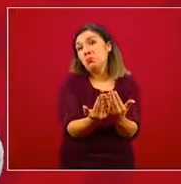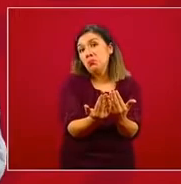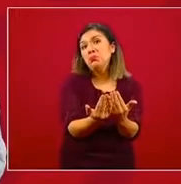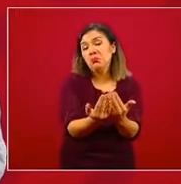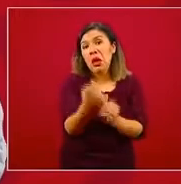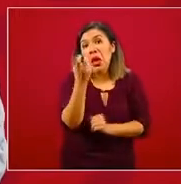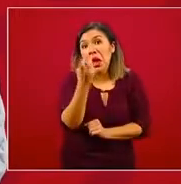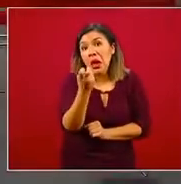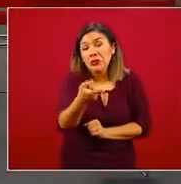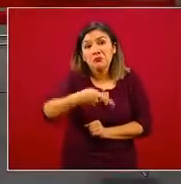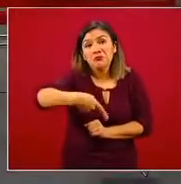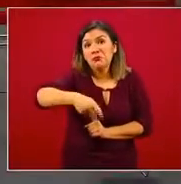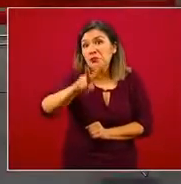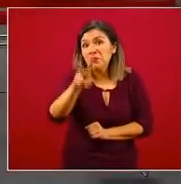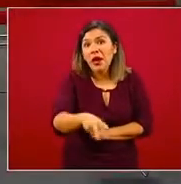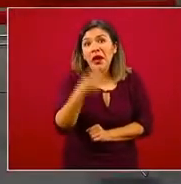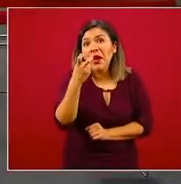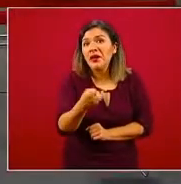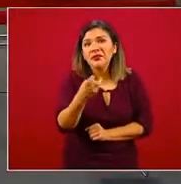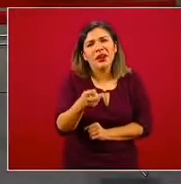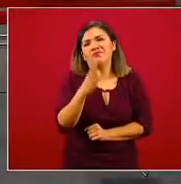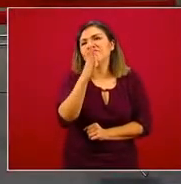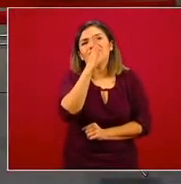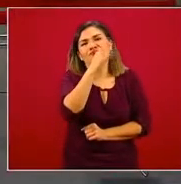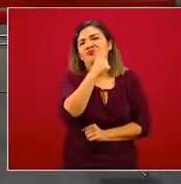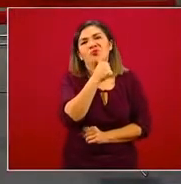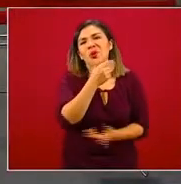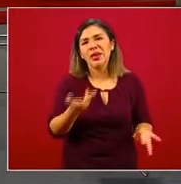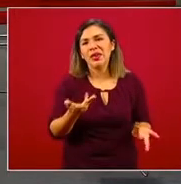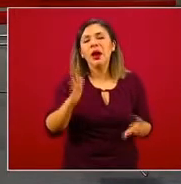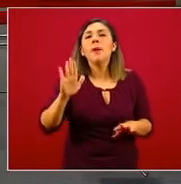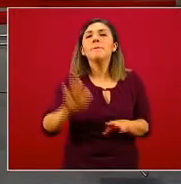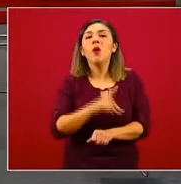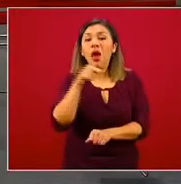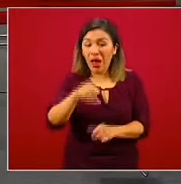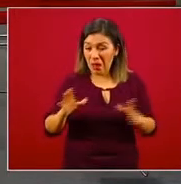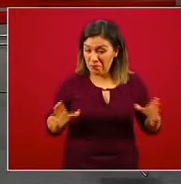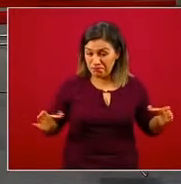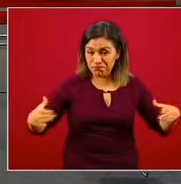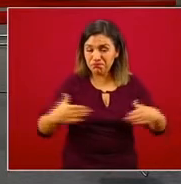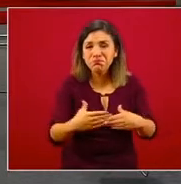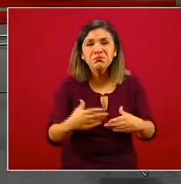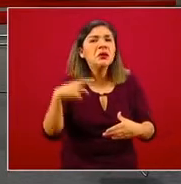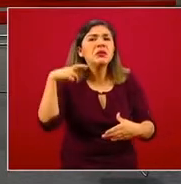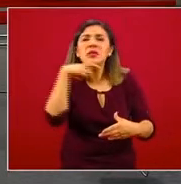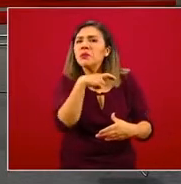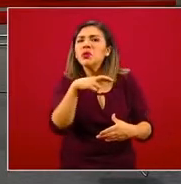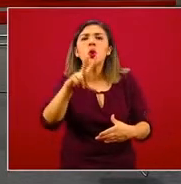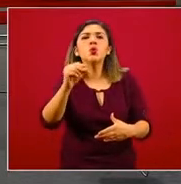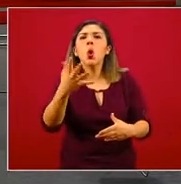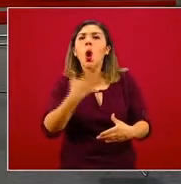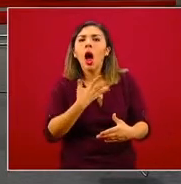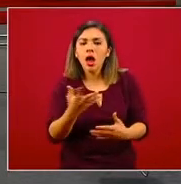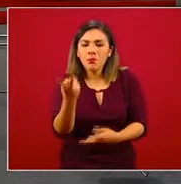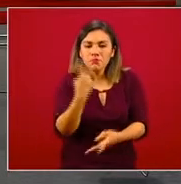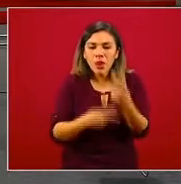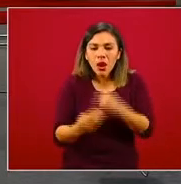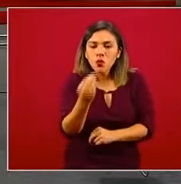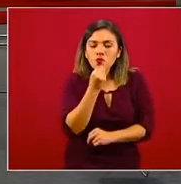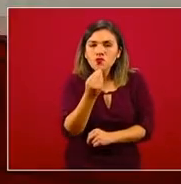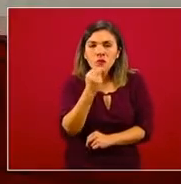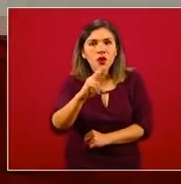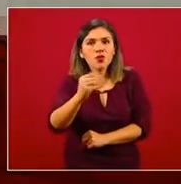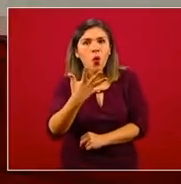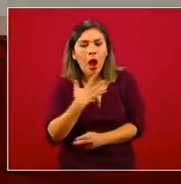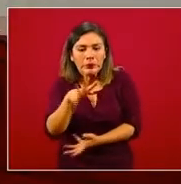very far-fetched scenario, and this in turn makes things very complicated and almost impossible because that